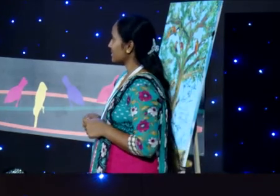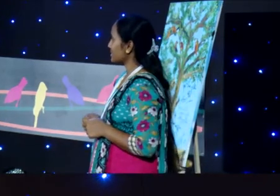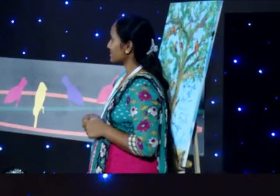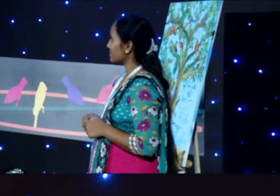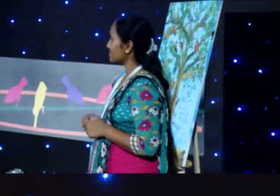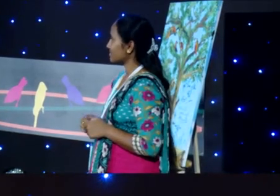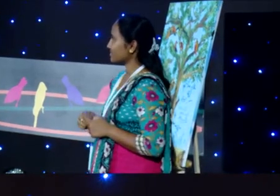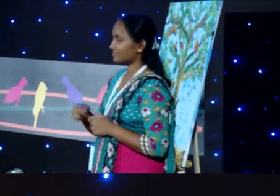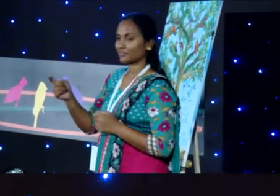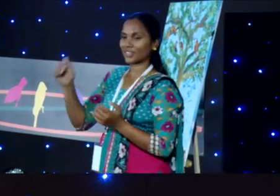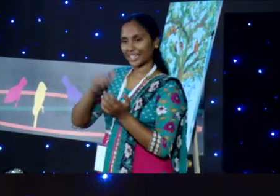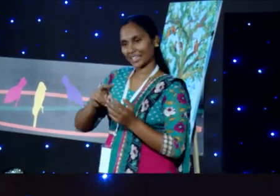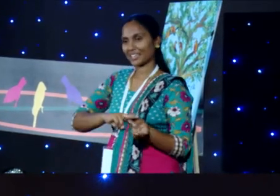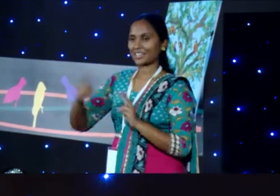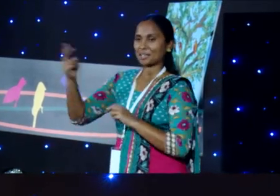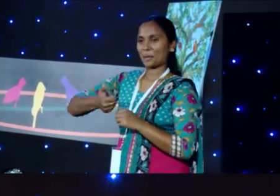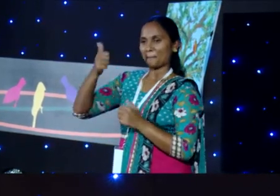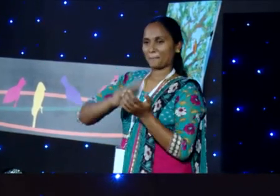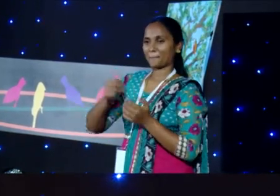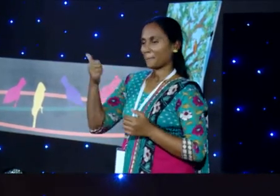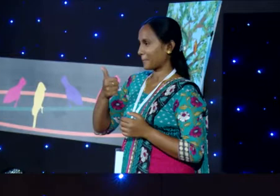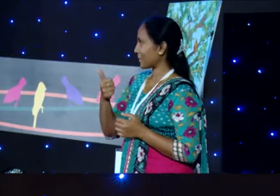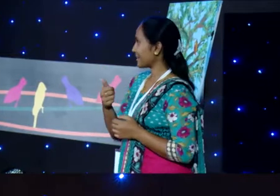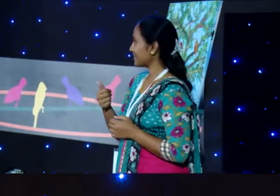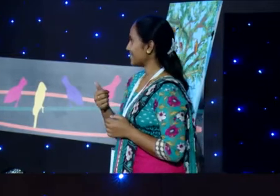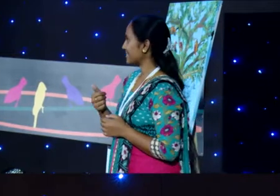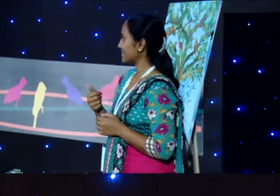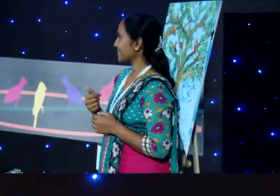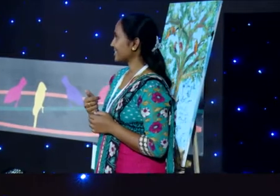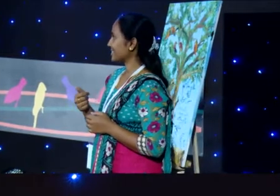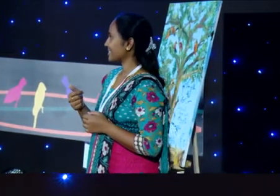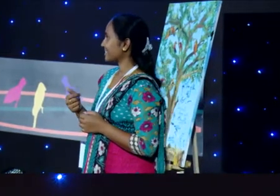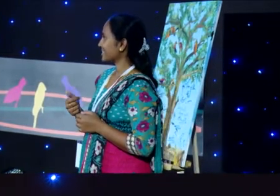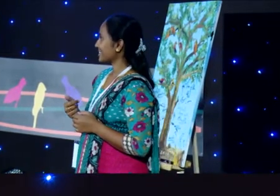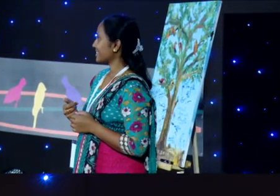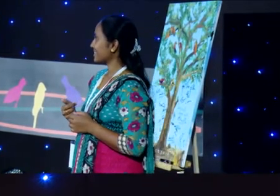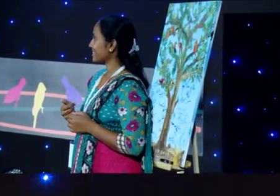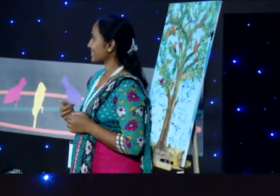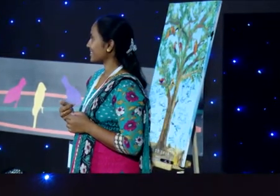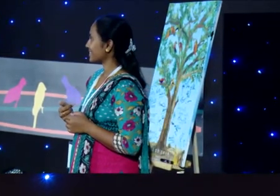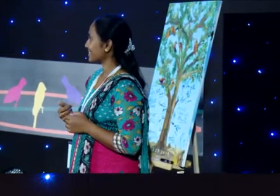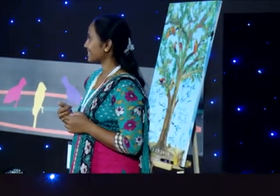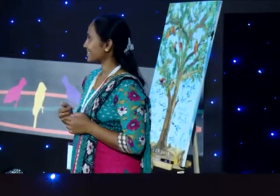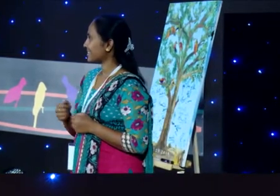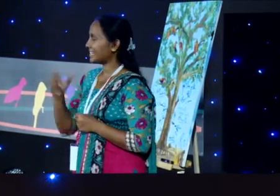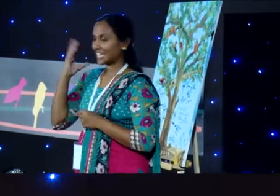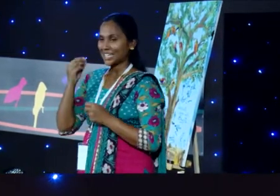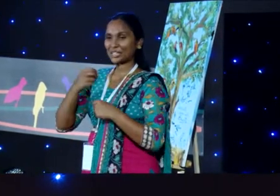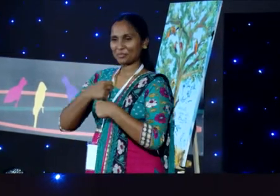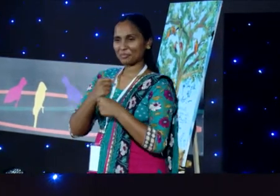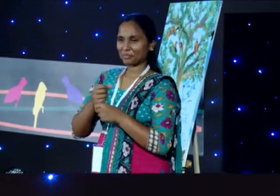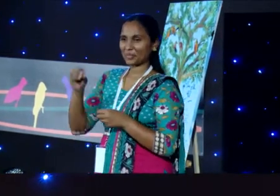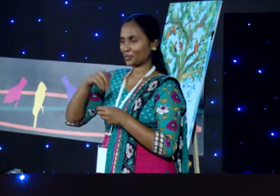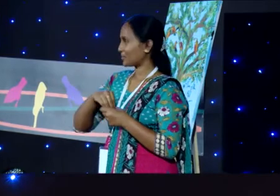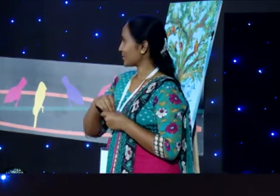so I went back to my manager and said, I'm in HP, can HP make something like this? He said, HP is a printing company. They'll probably never